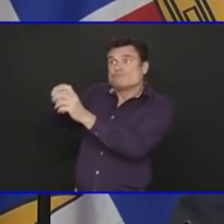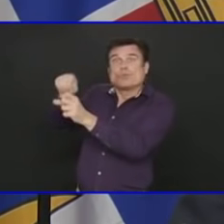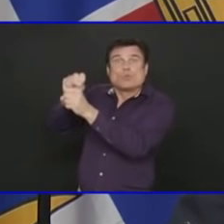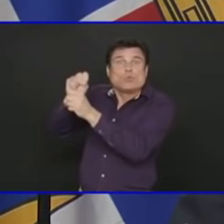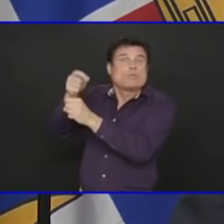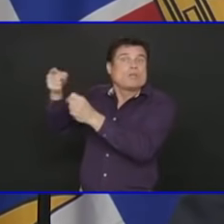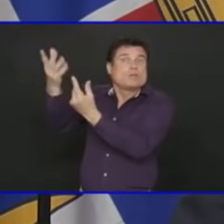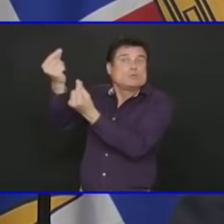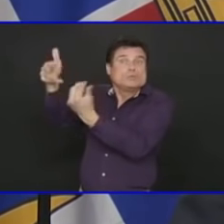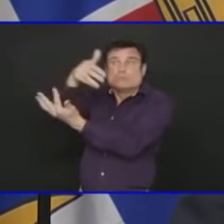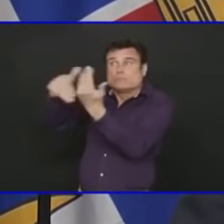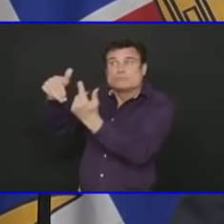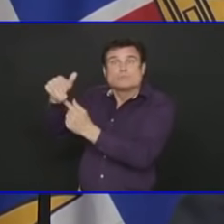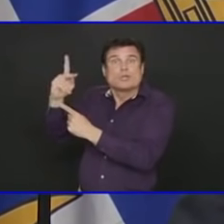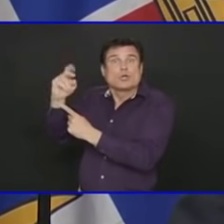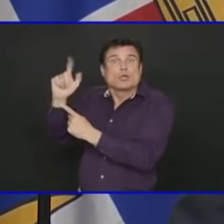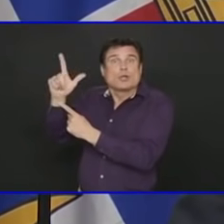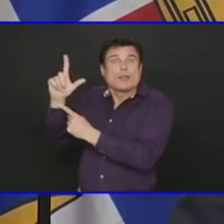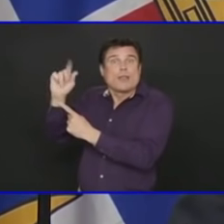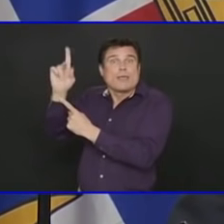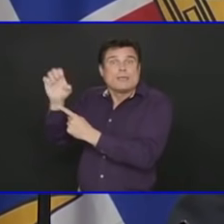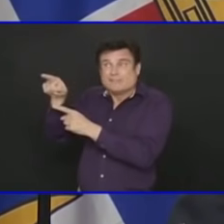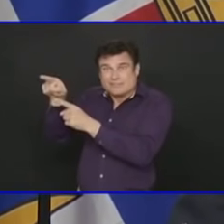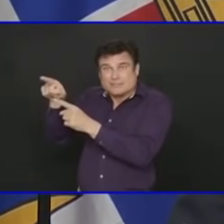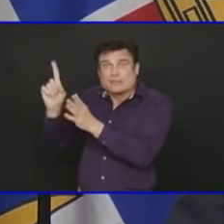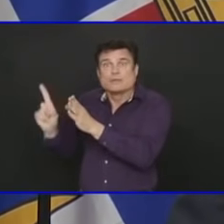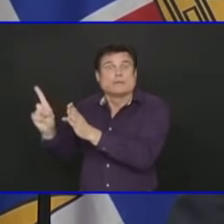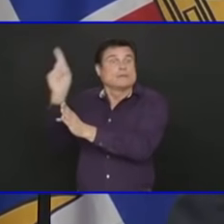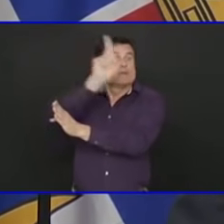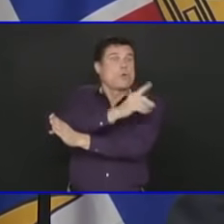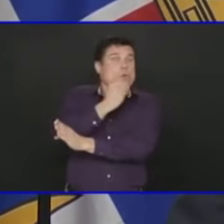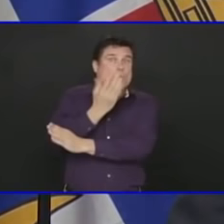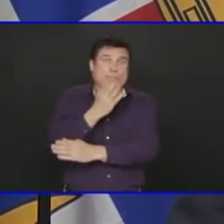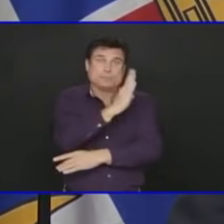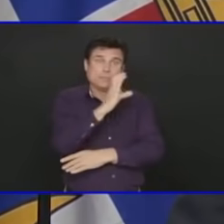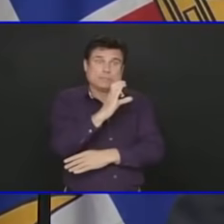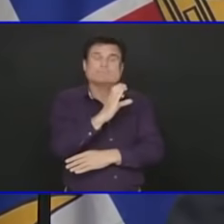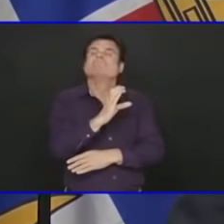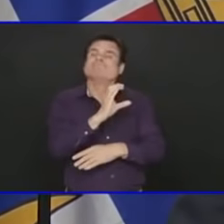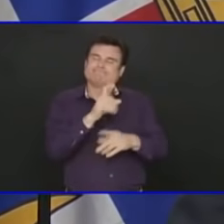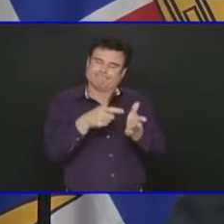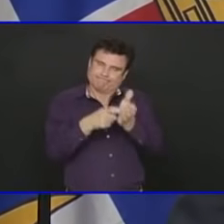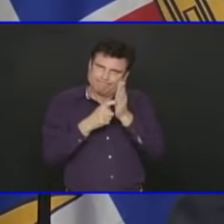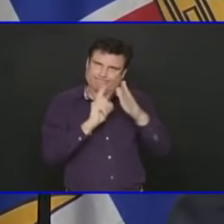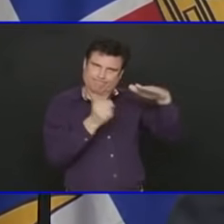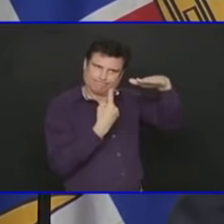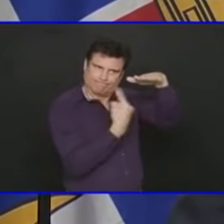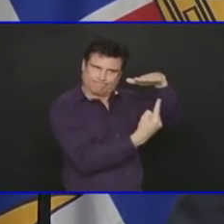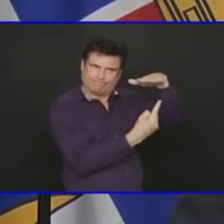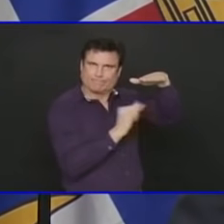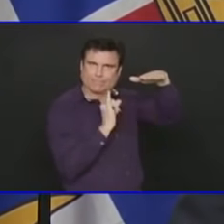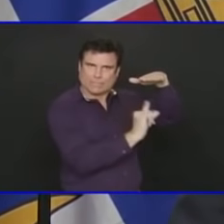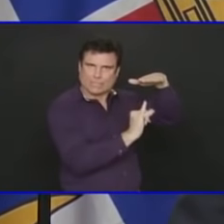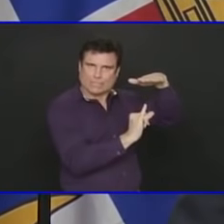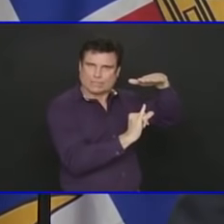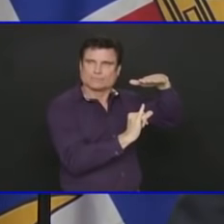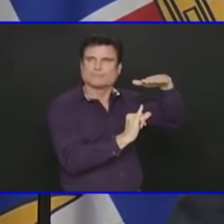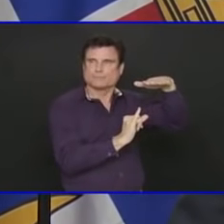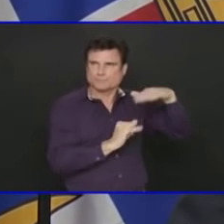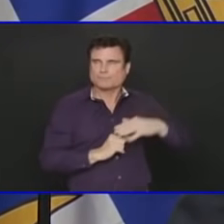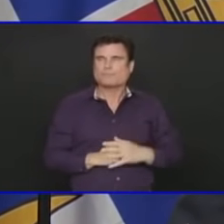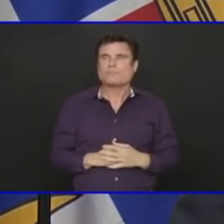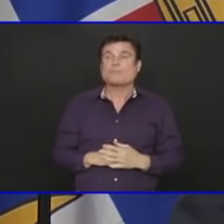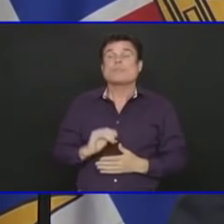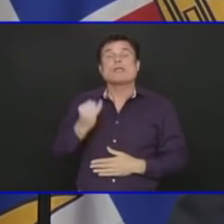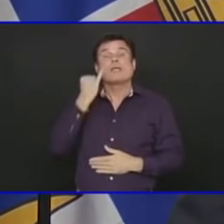know that people who have been in an outbreak situation are at higher risk of developing this illness during the